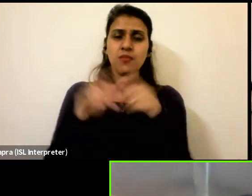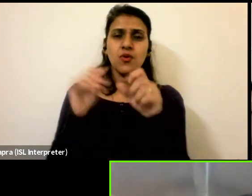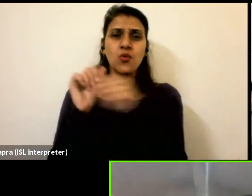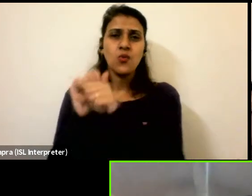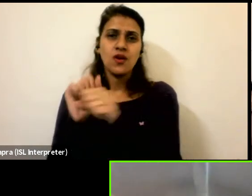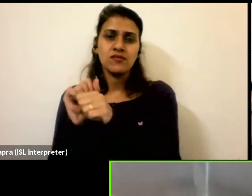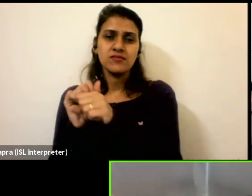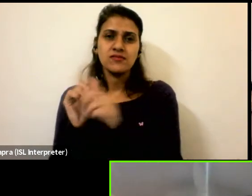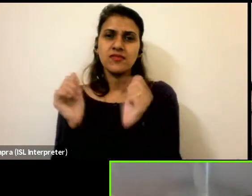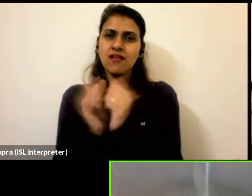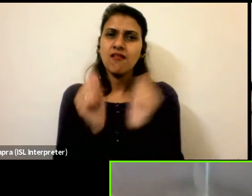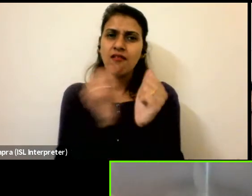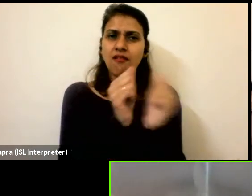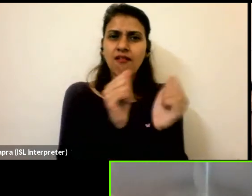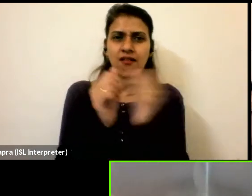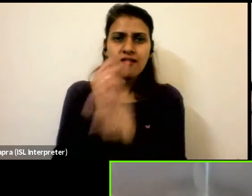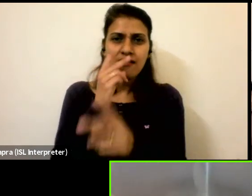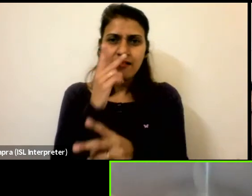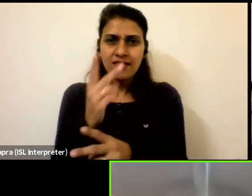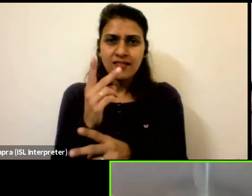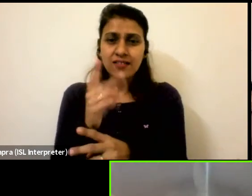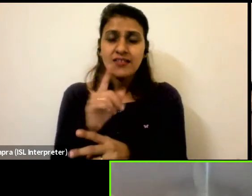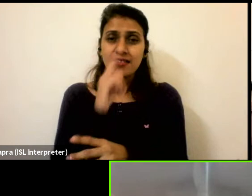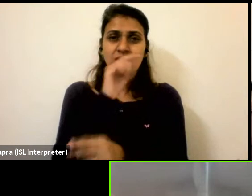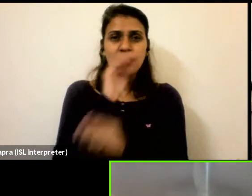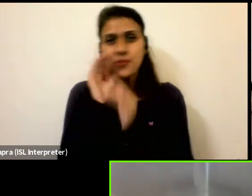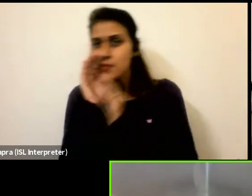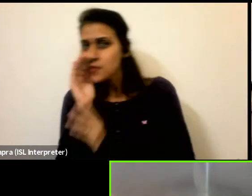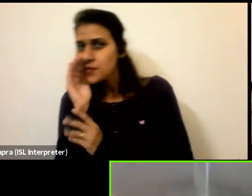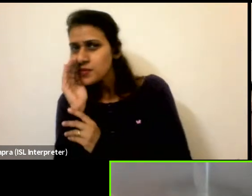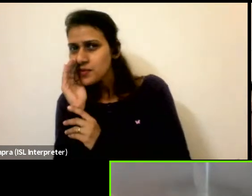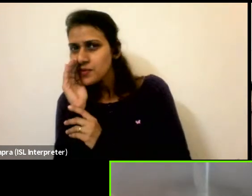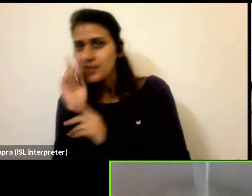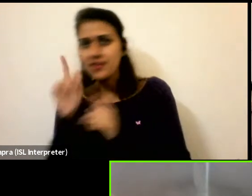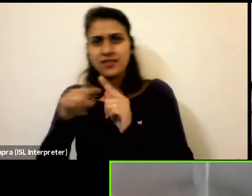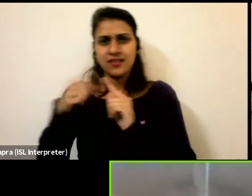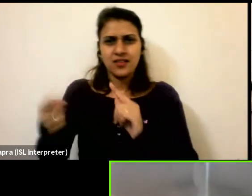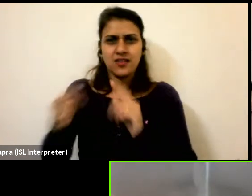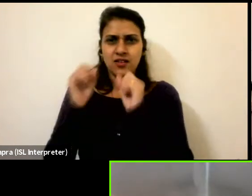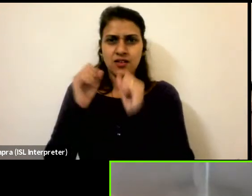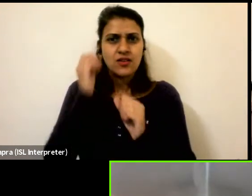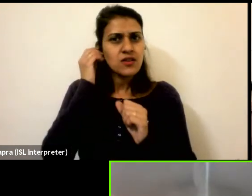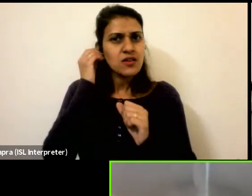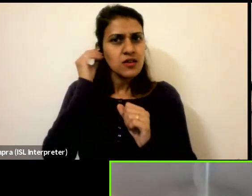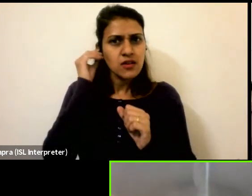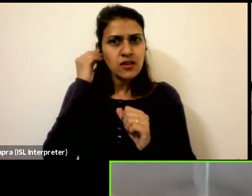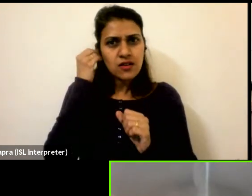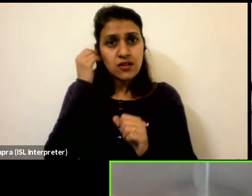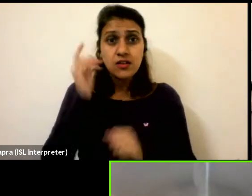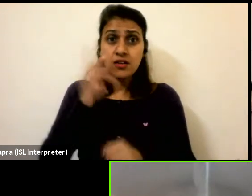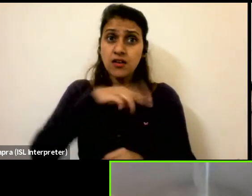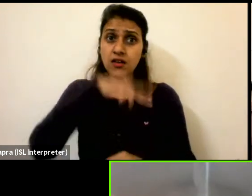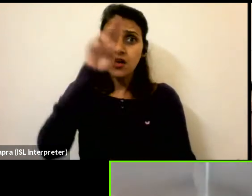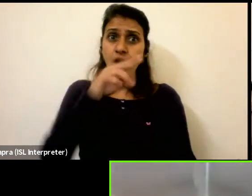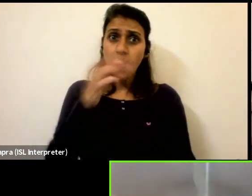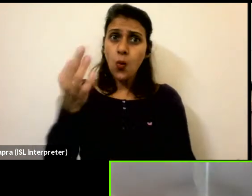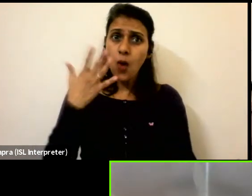I heard one of the girls, whisper to the other one, to her friend next to her, "Oh my, she paints even better than I